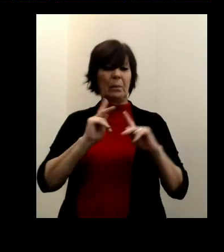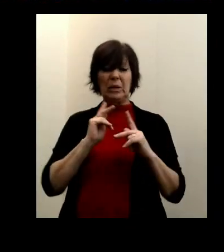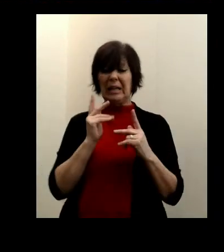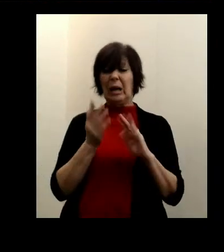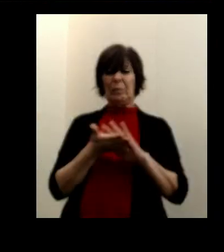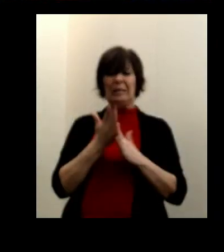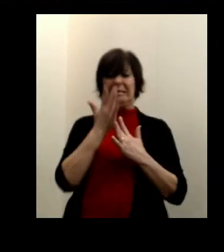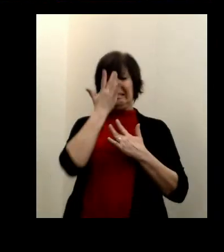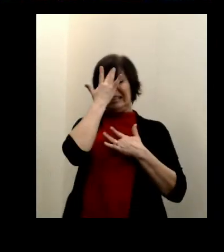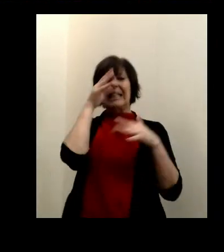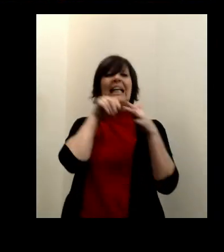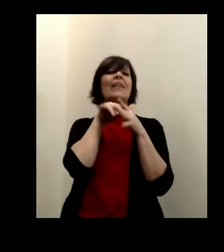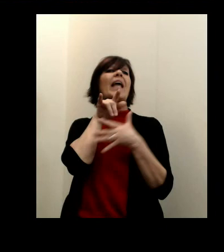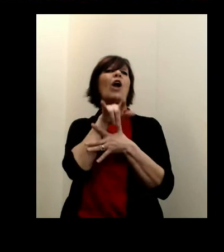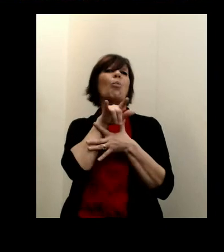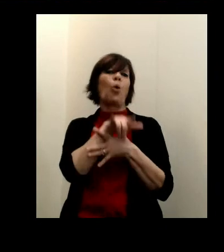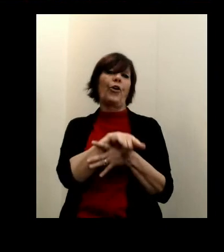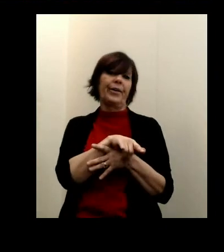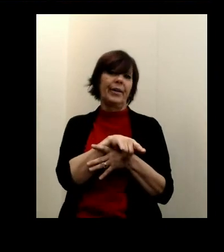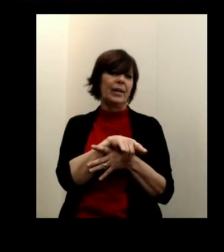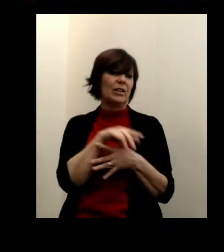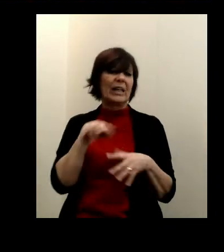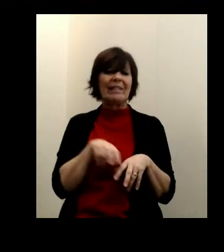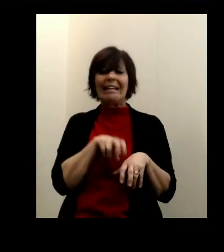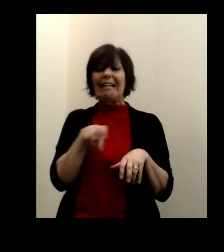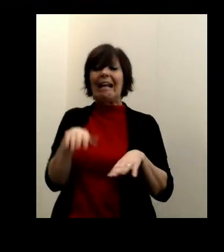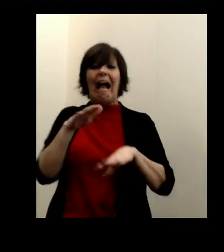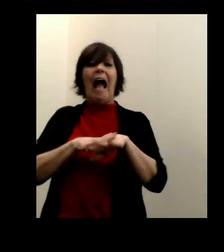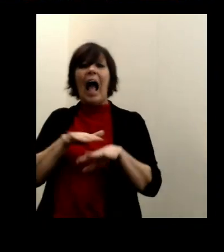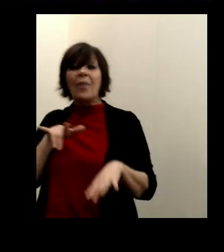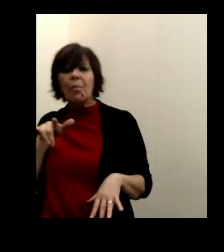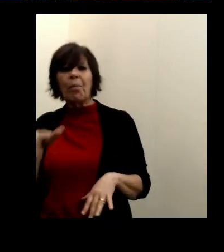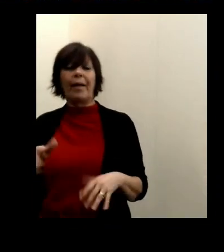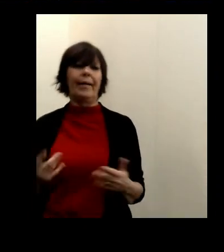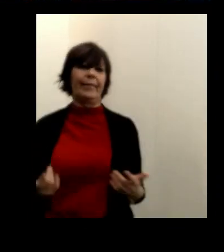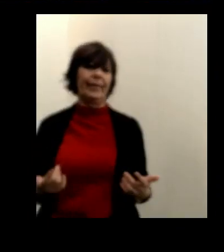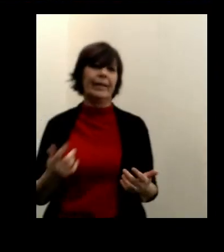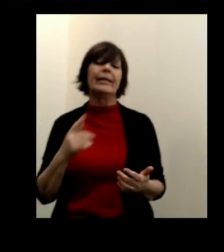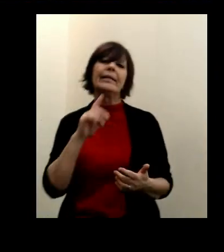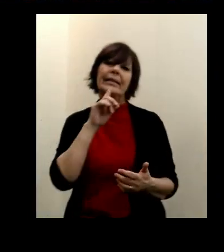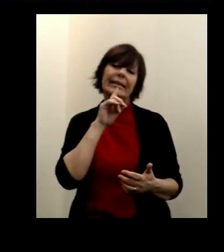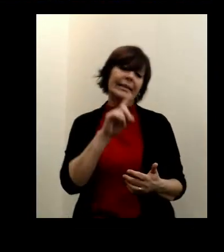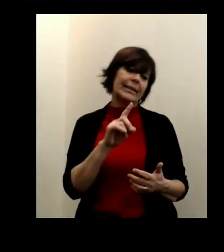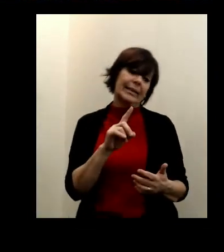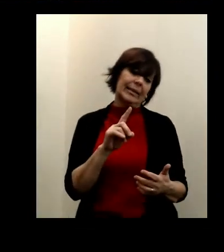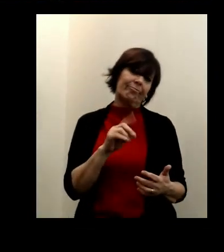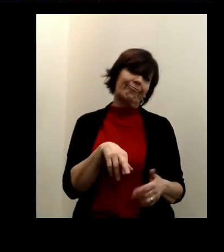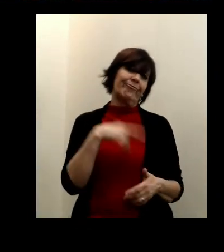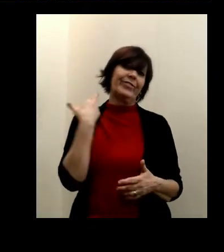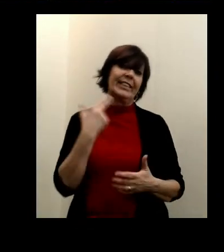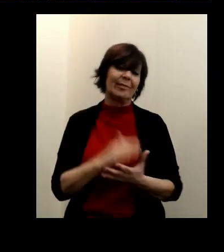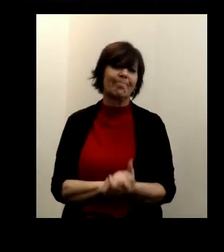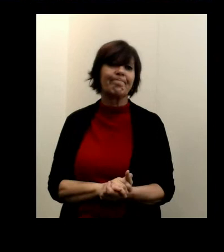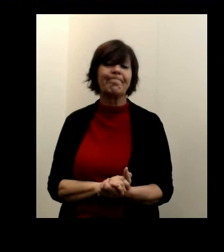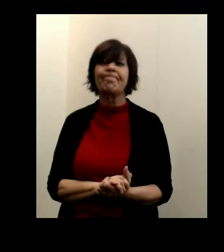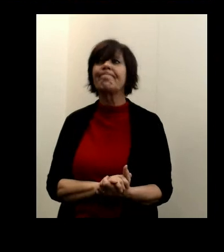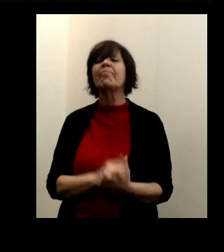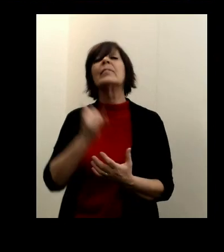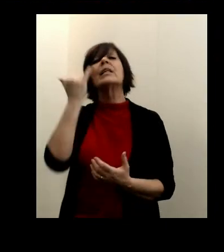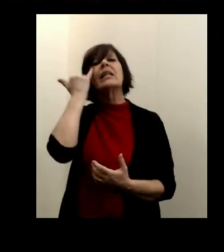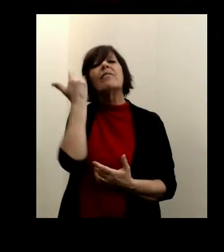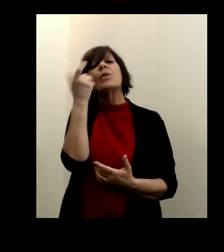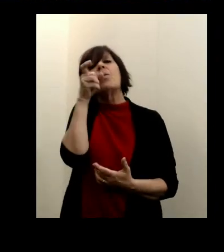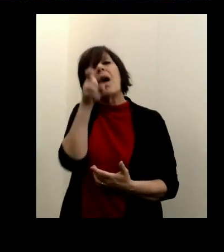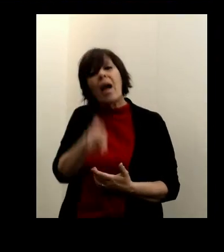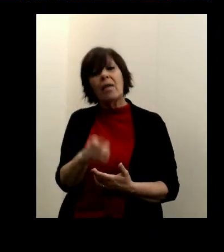infected in the airport. So just even getting onto the plane or getting off the plane is putting yourself at risk for transmission. So if you do have